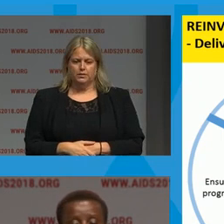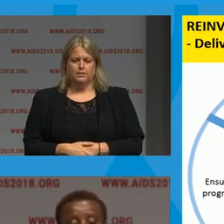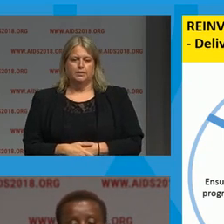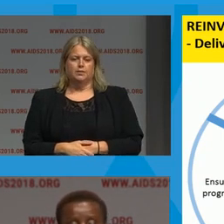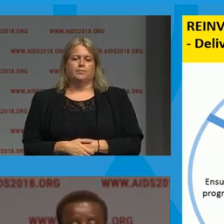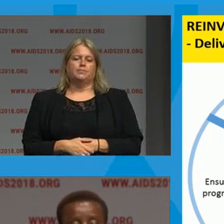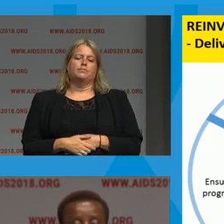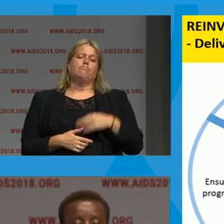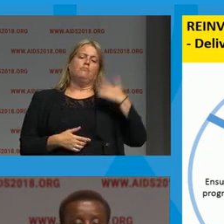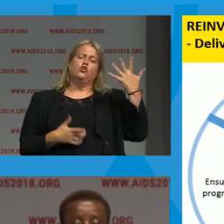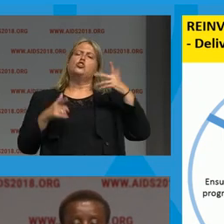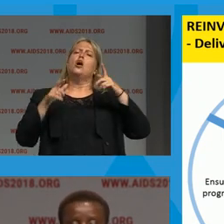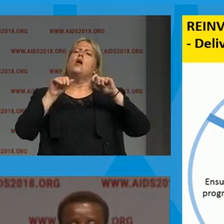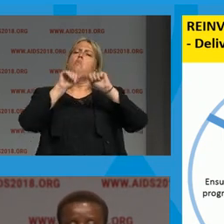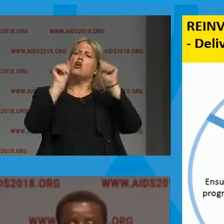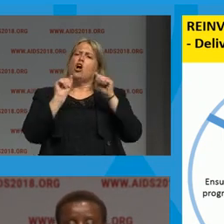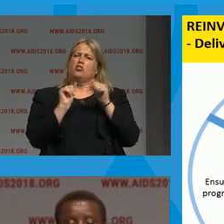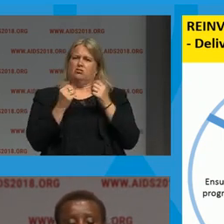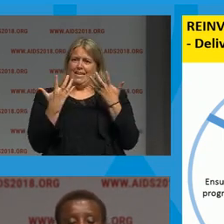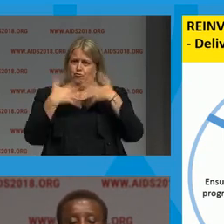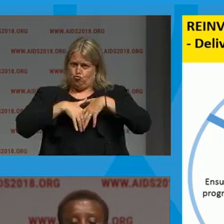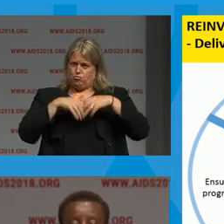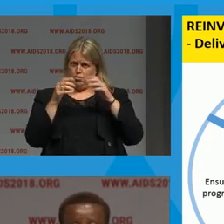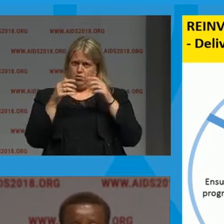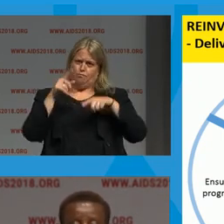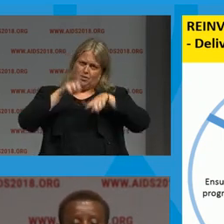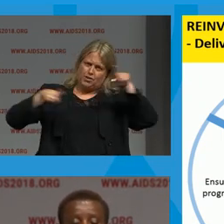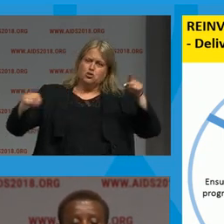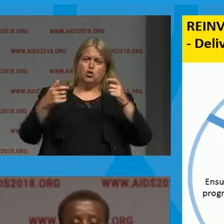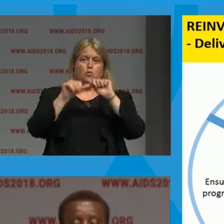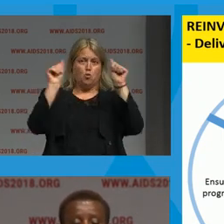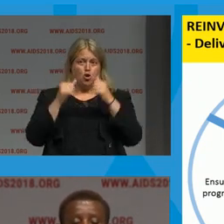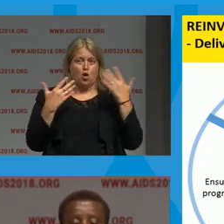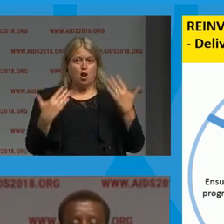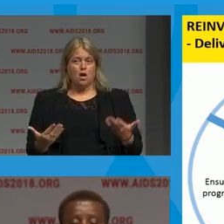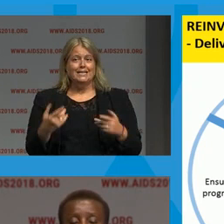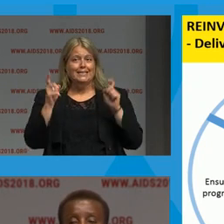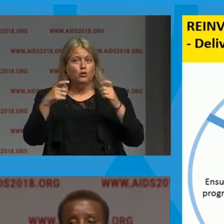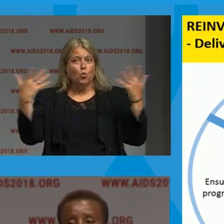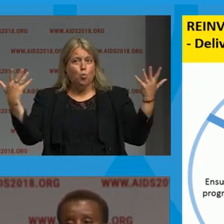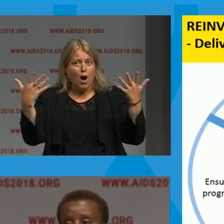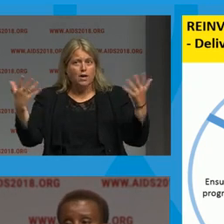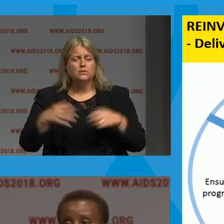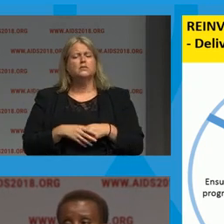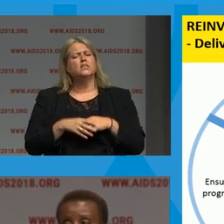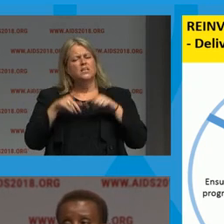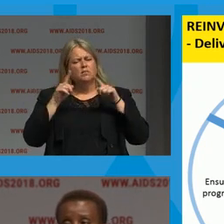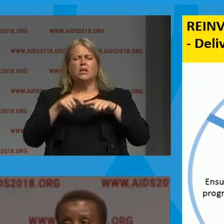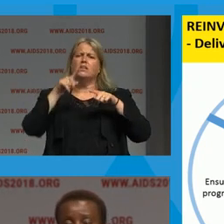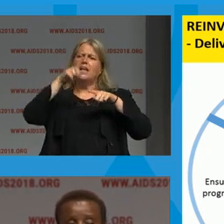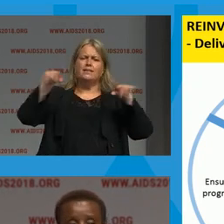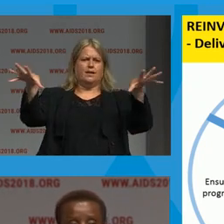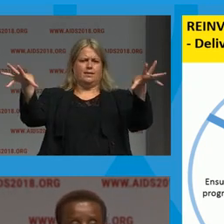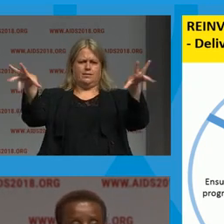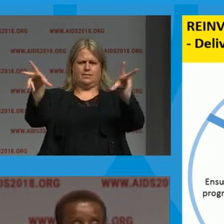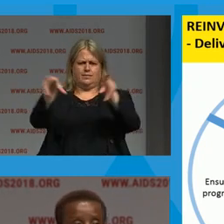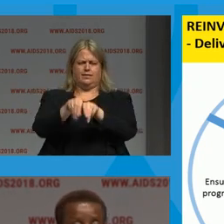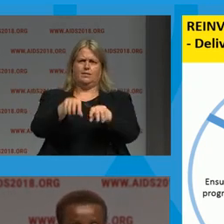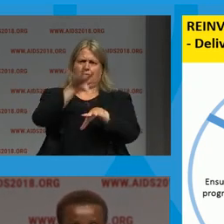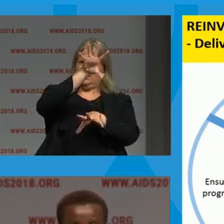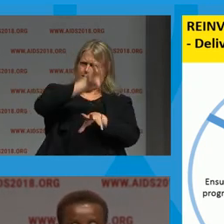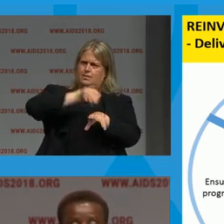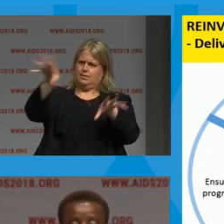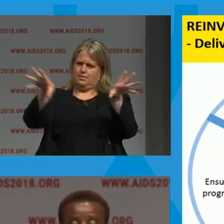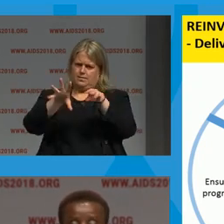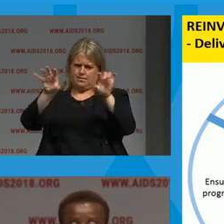HIV prevention is going to require that we actually do have granulated data across our different